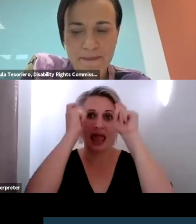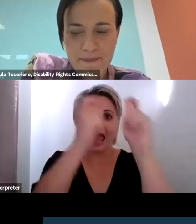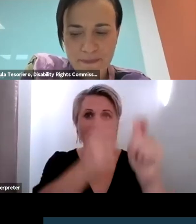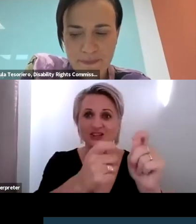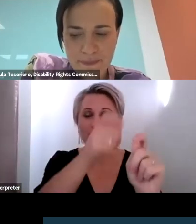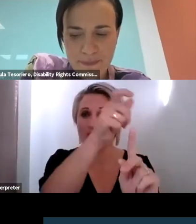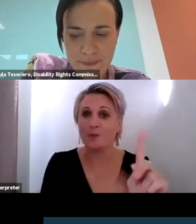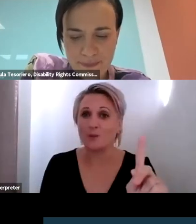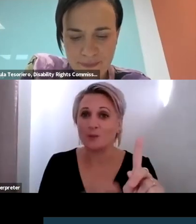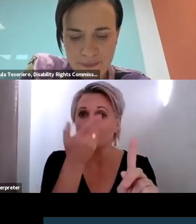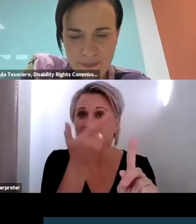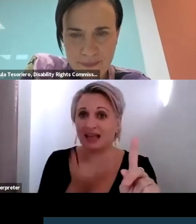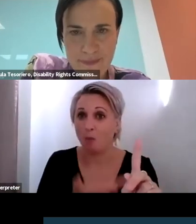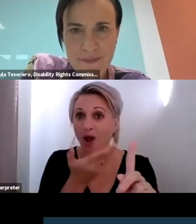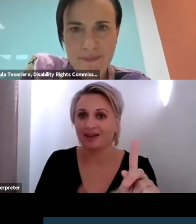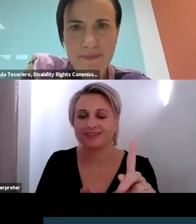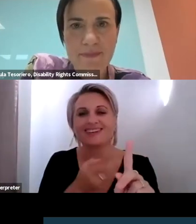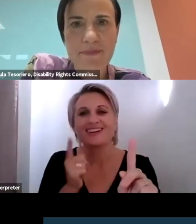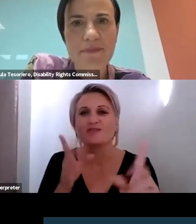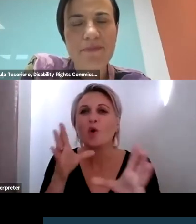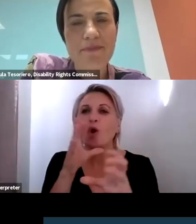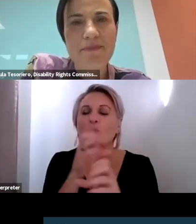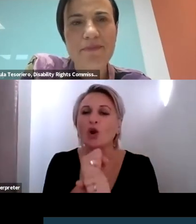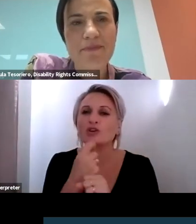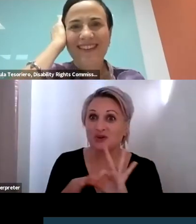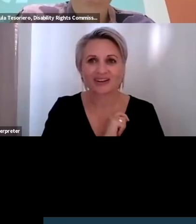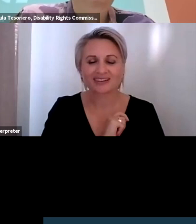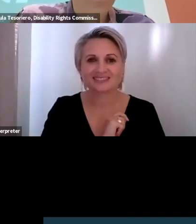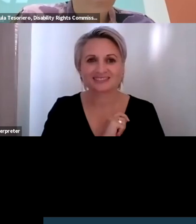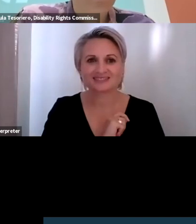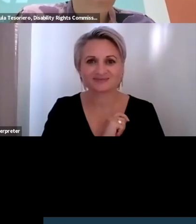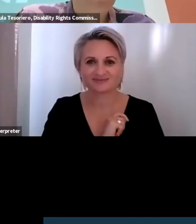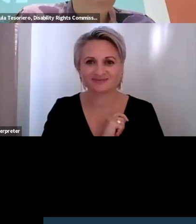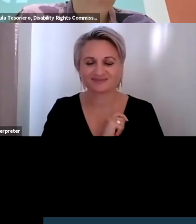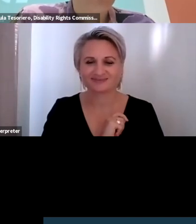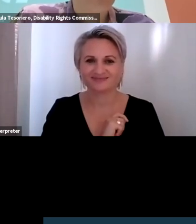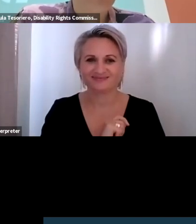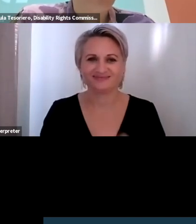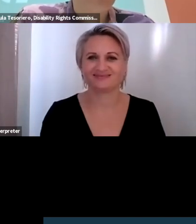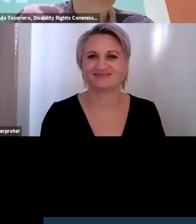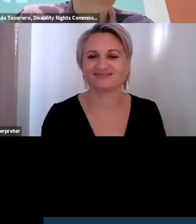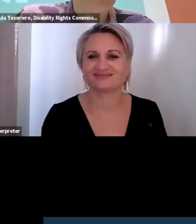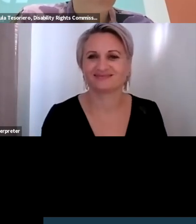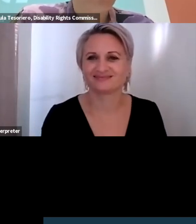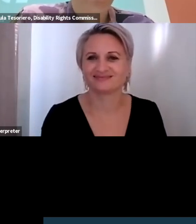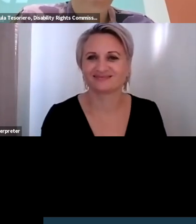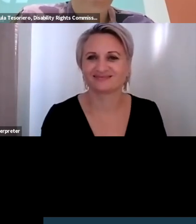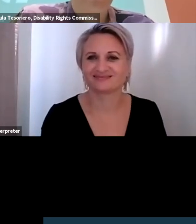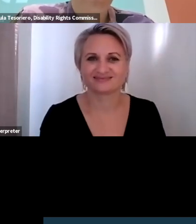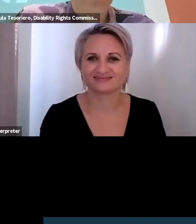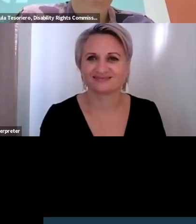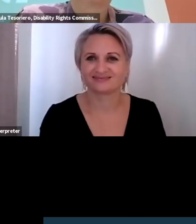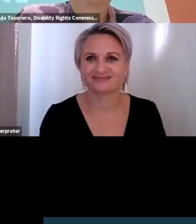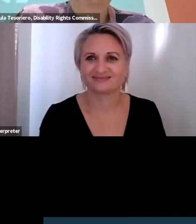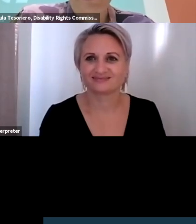for closing comments and karakia. There you are. Thank you, Agnes. That's right.